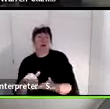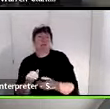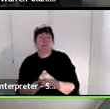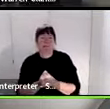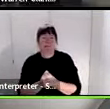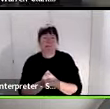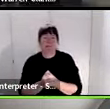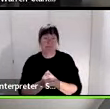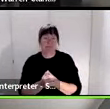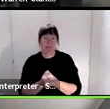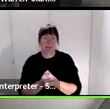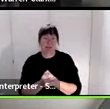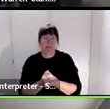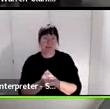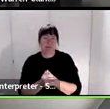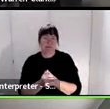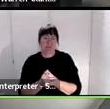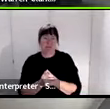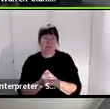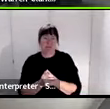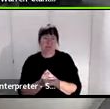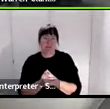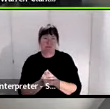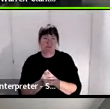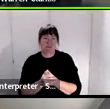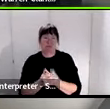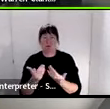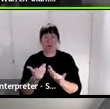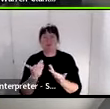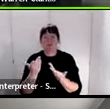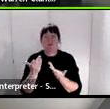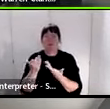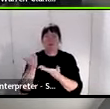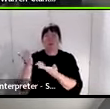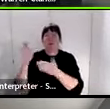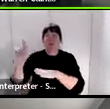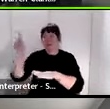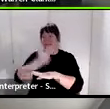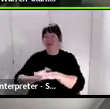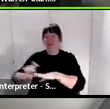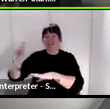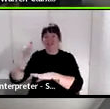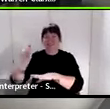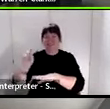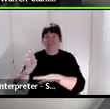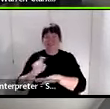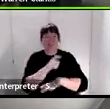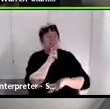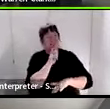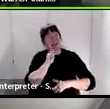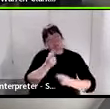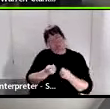okay. We're all spread around the country, so they're in control.